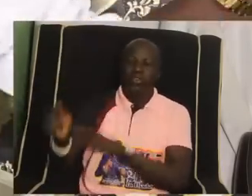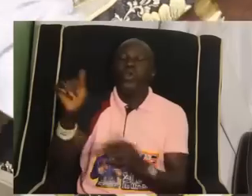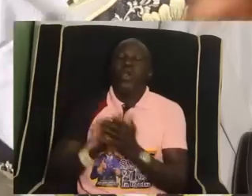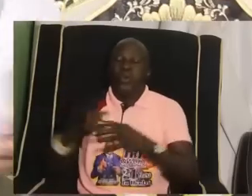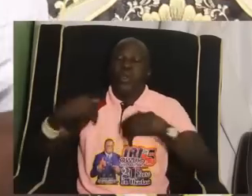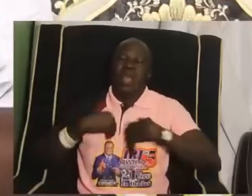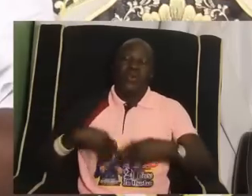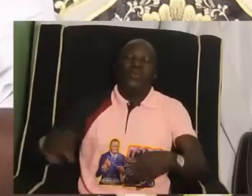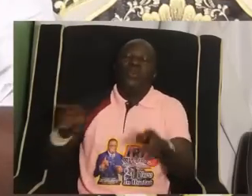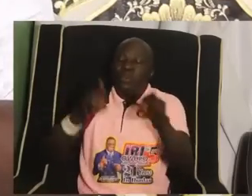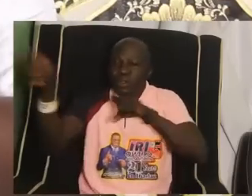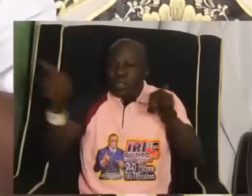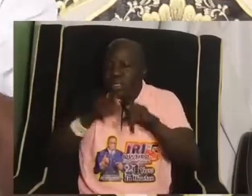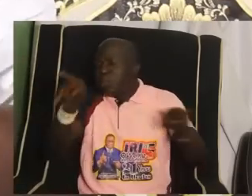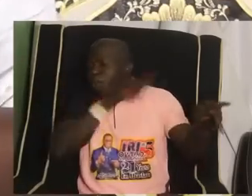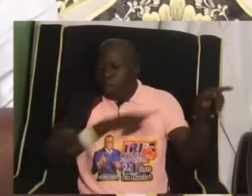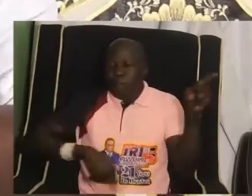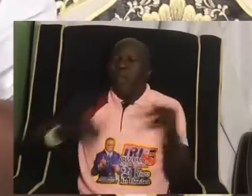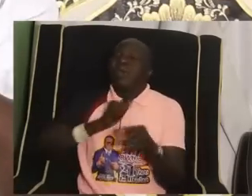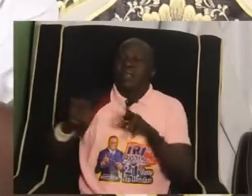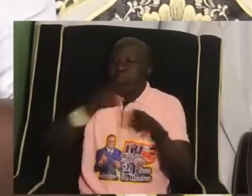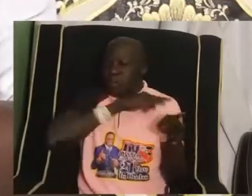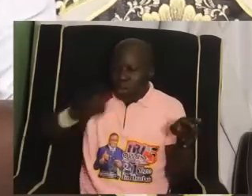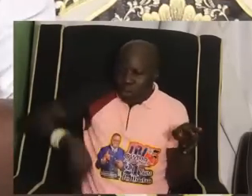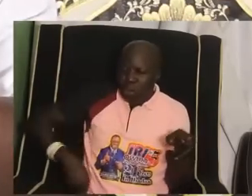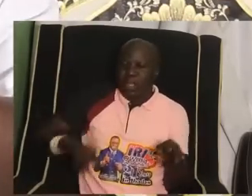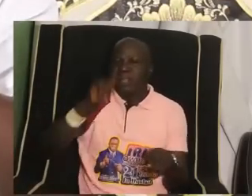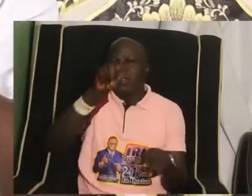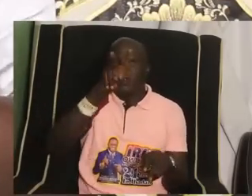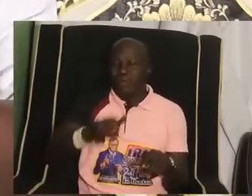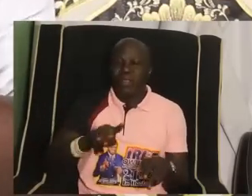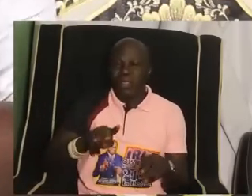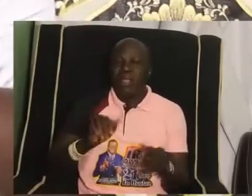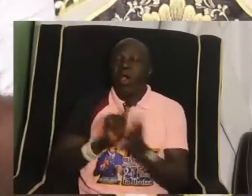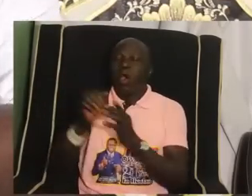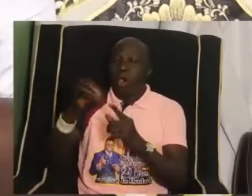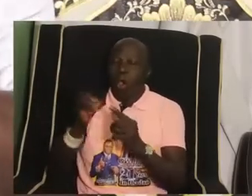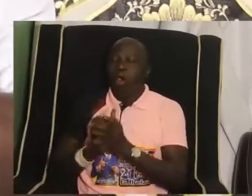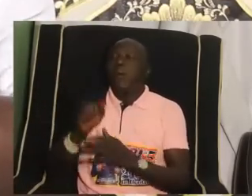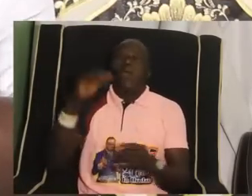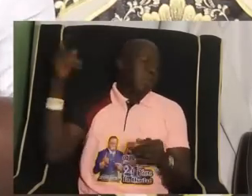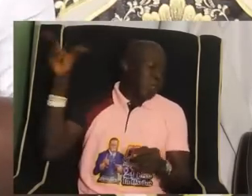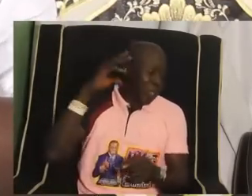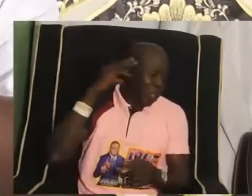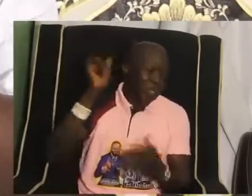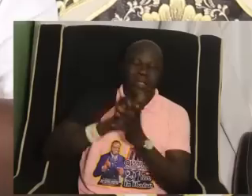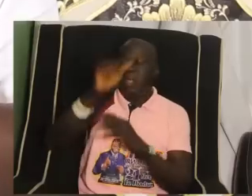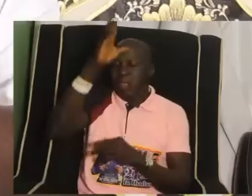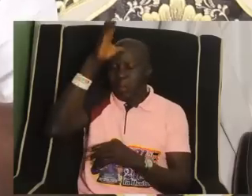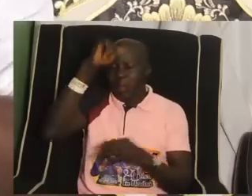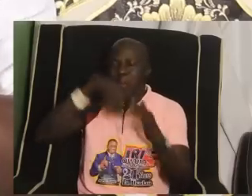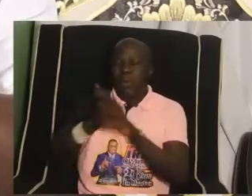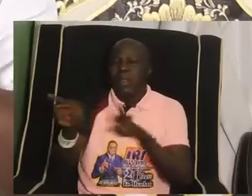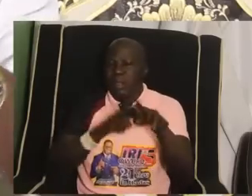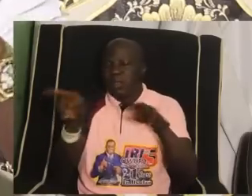Royal TV. We have Sebioba Royal TV. And the magbo ni Sebioba BabaSebioba TV. I will hear it on BabaSebioba TV.